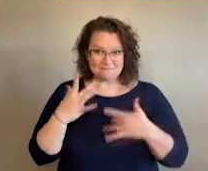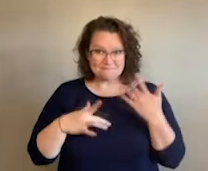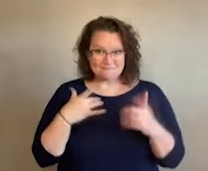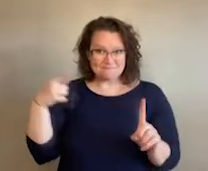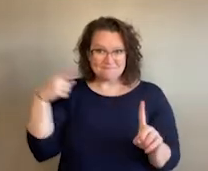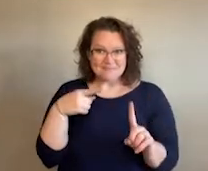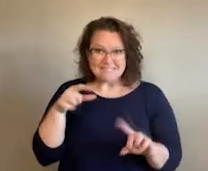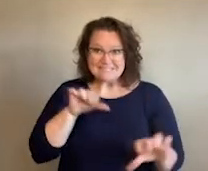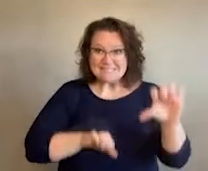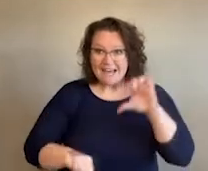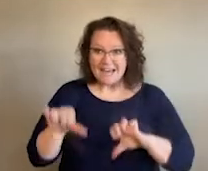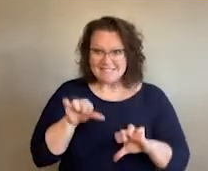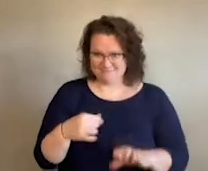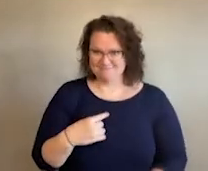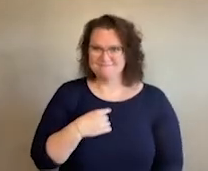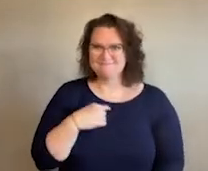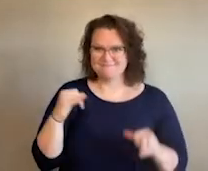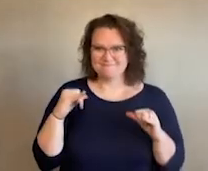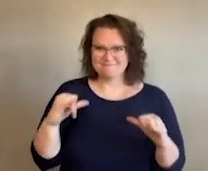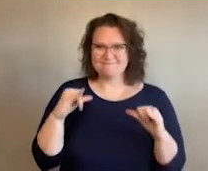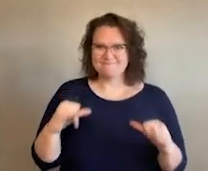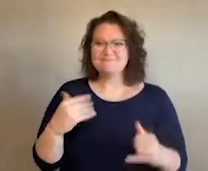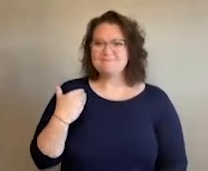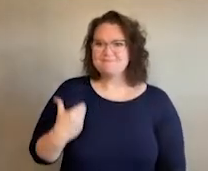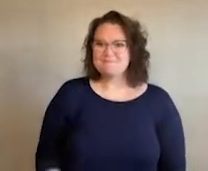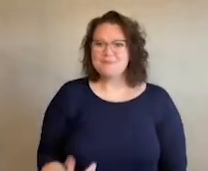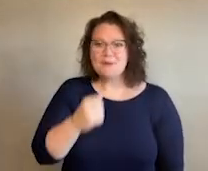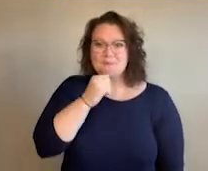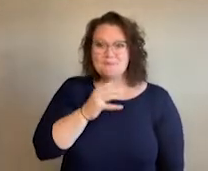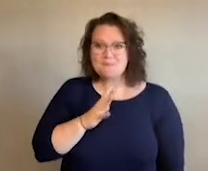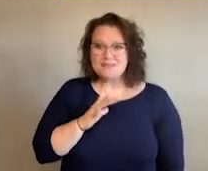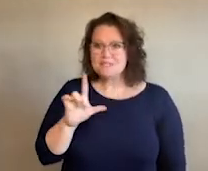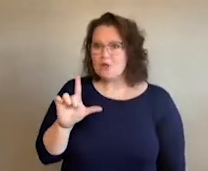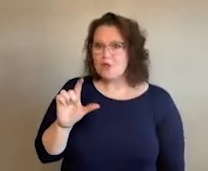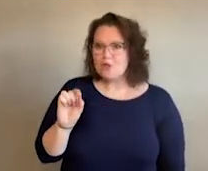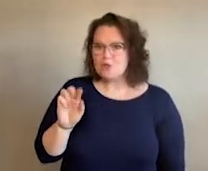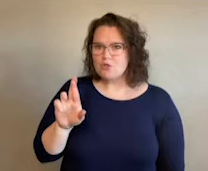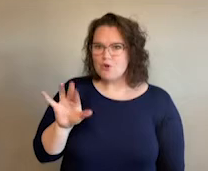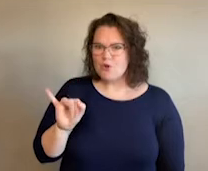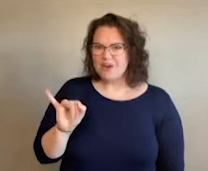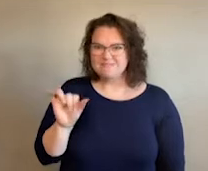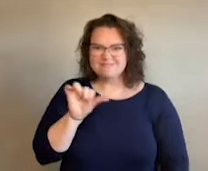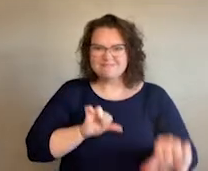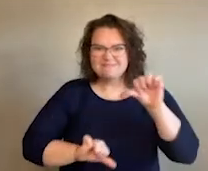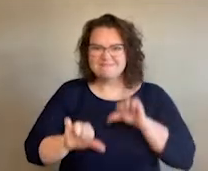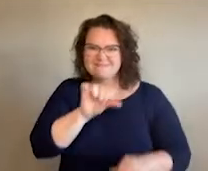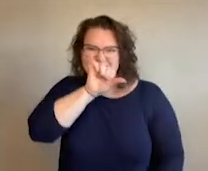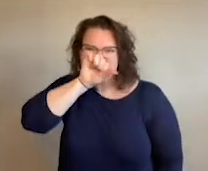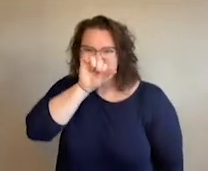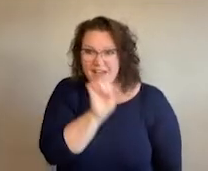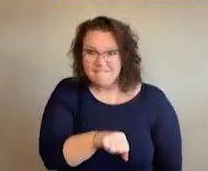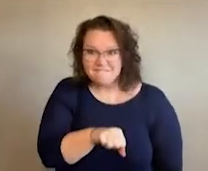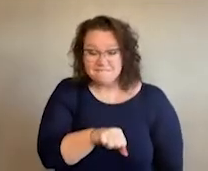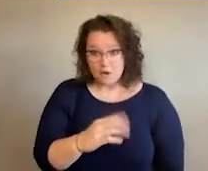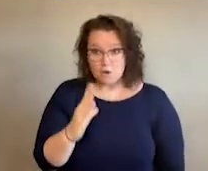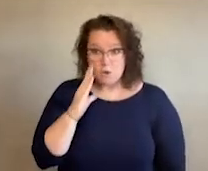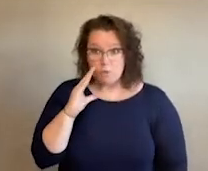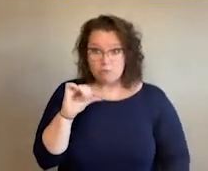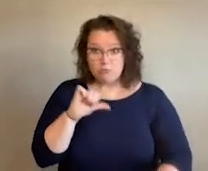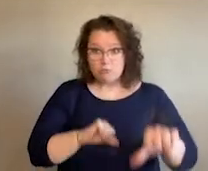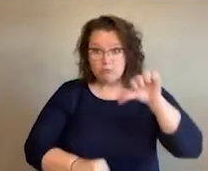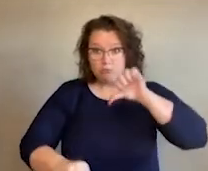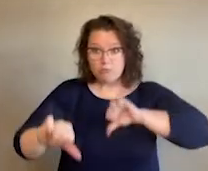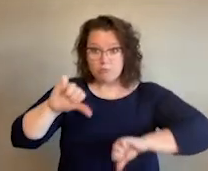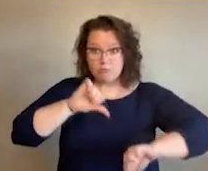science? I am. I'm Miss Lori and I love science. Do you know what science is? Ooh,